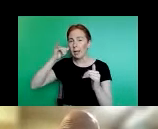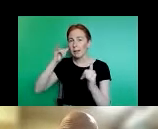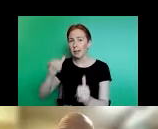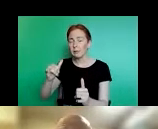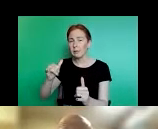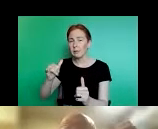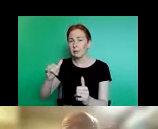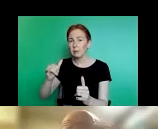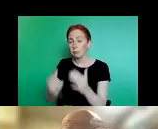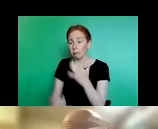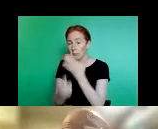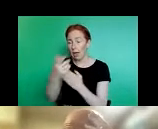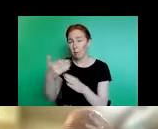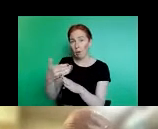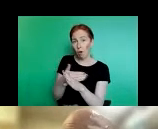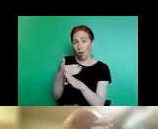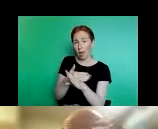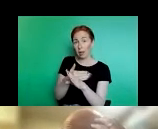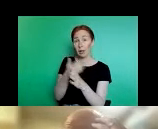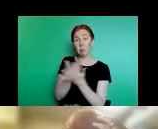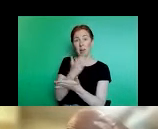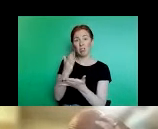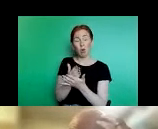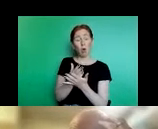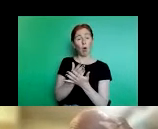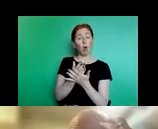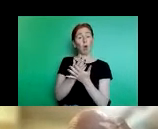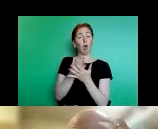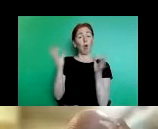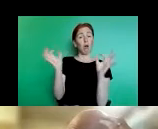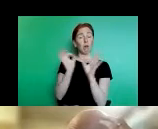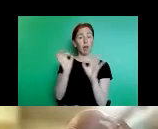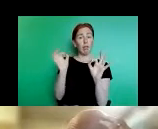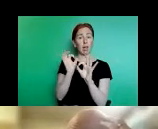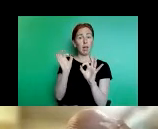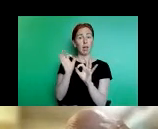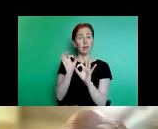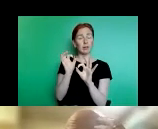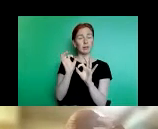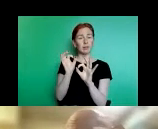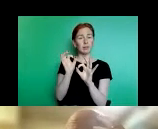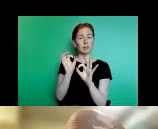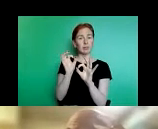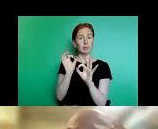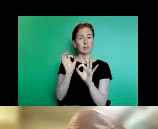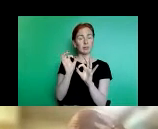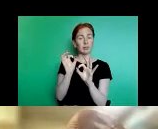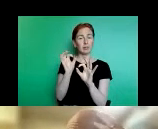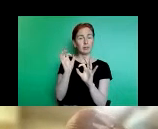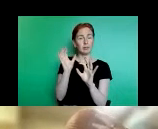place? I don't know. It's possible. I have to say that I think at the